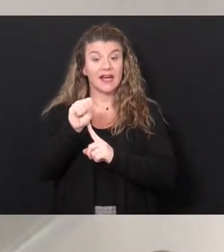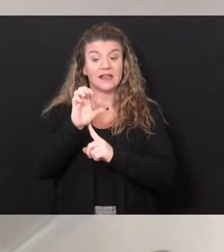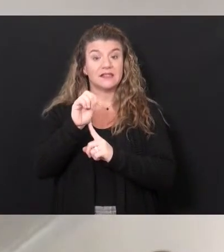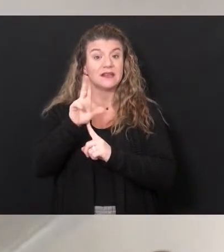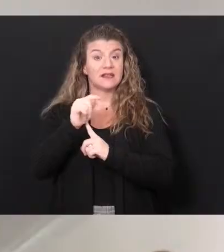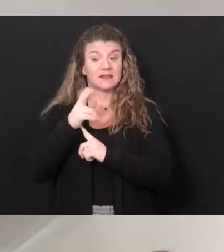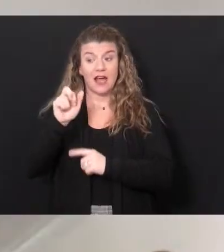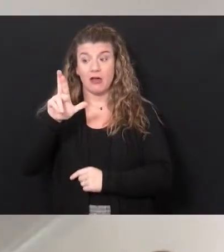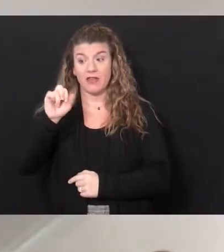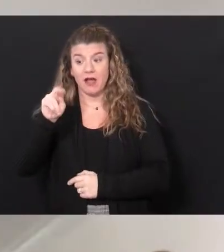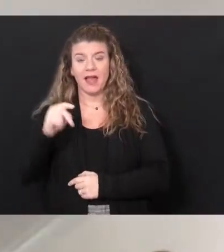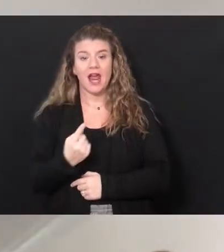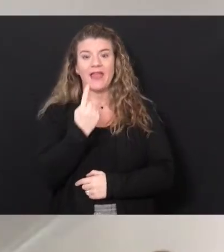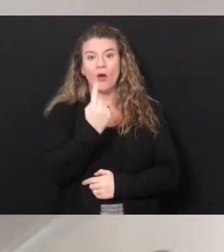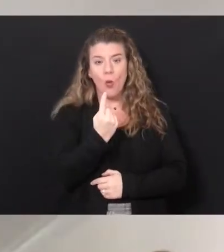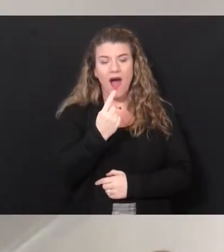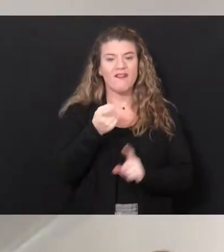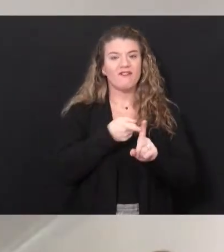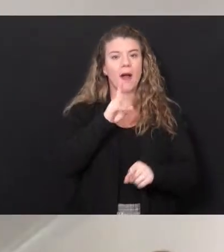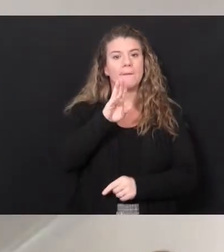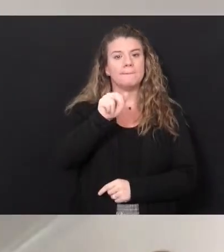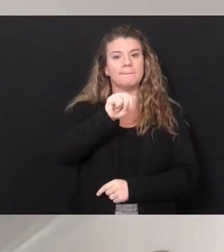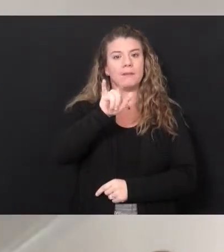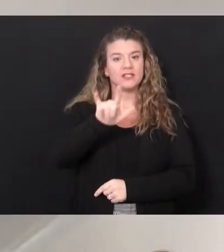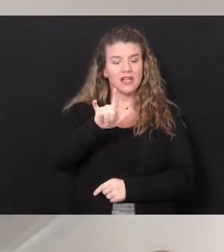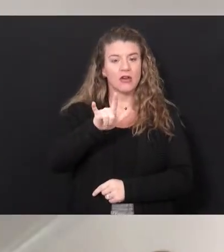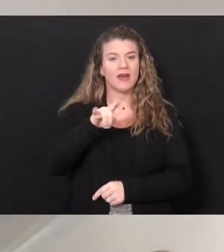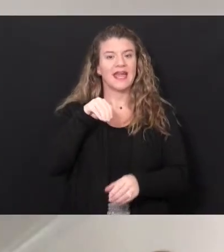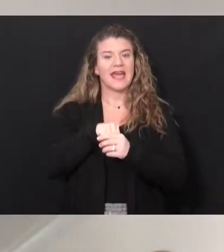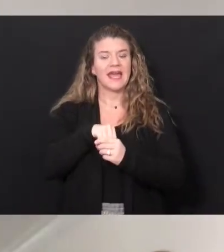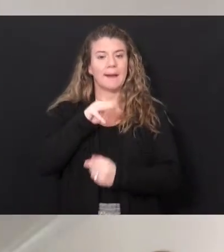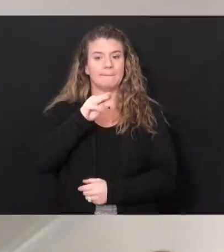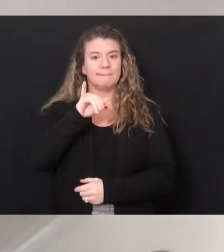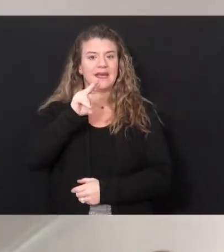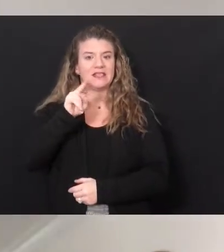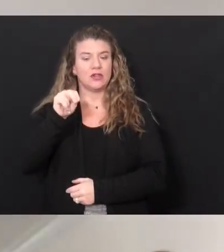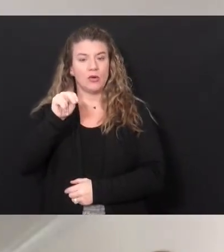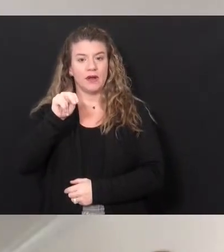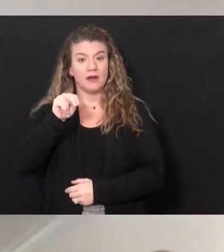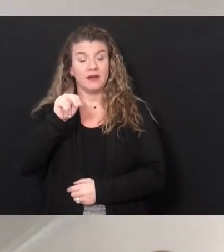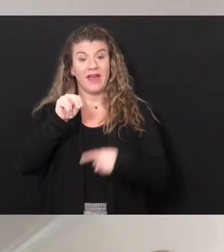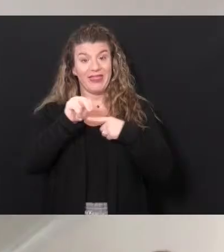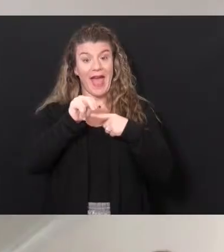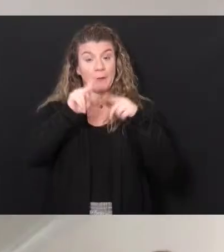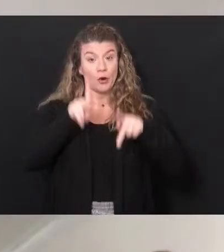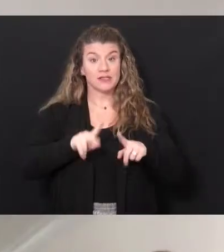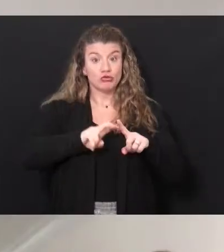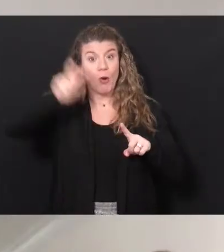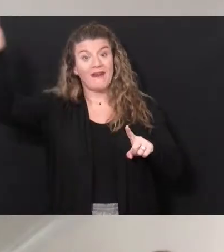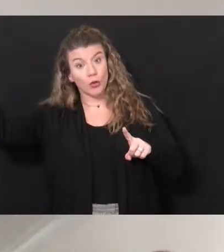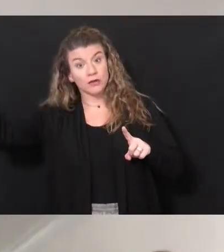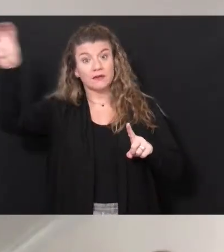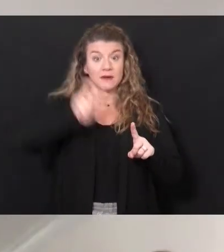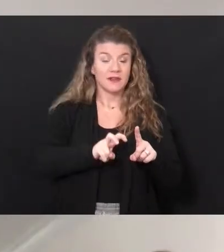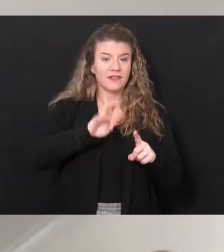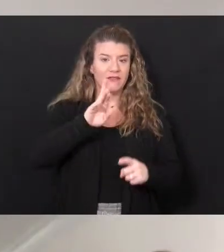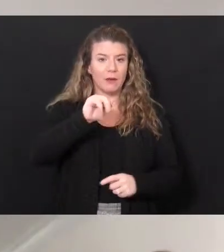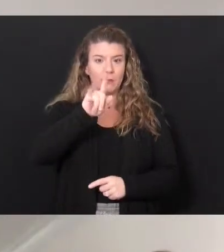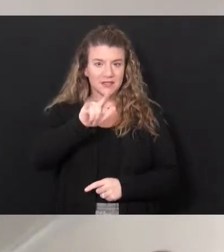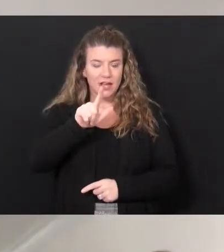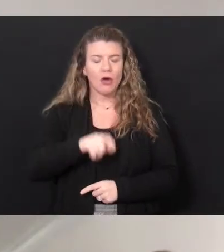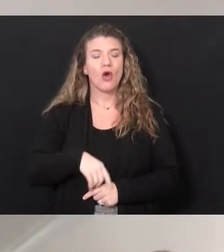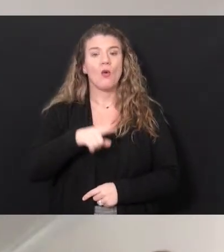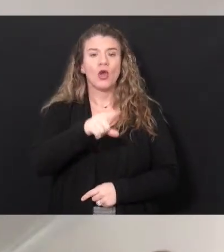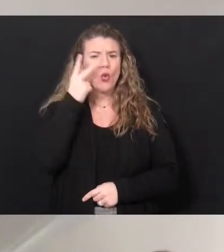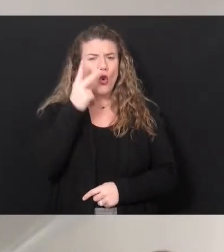case of the Brazilian mutant in Minnesota in somebody that traveled to Brazil. But as we look at the virus, we